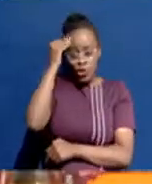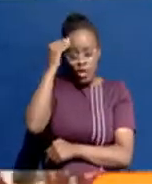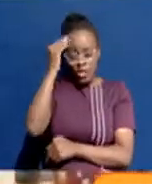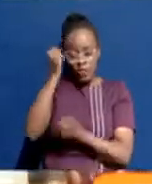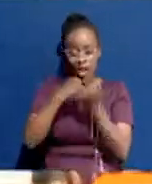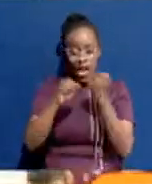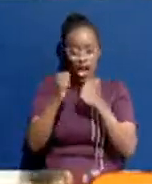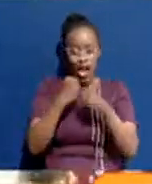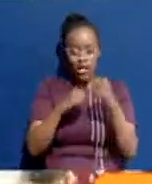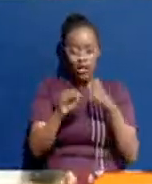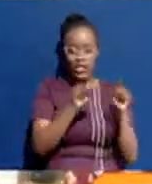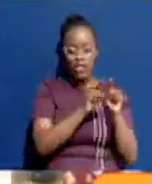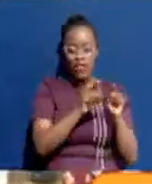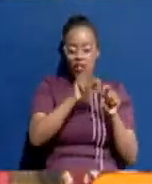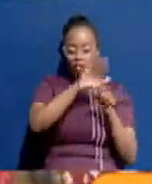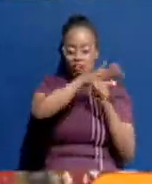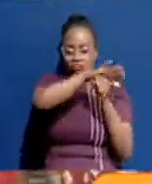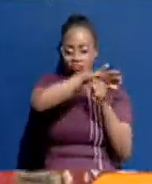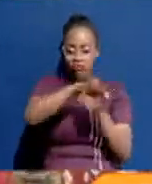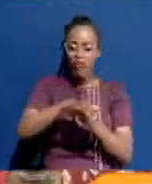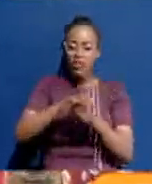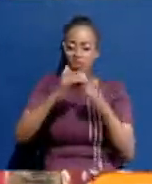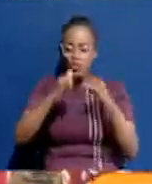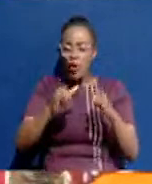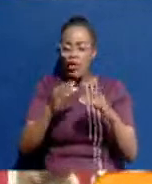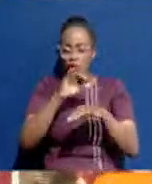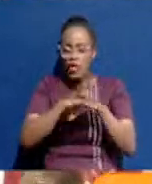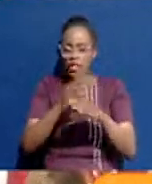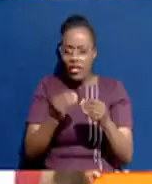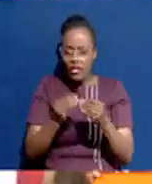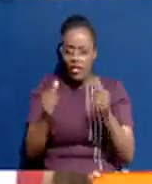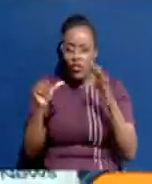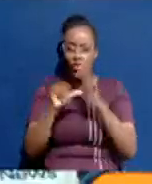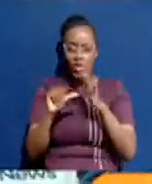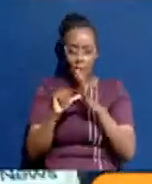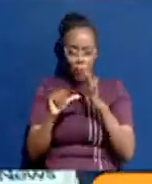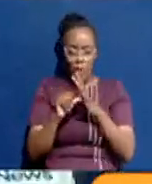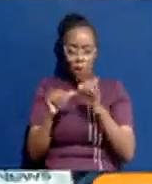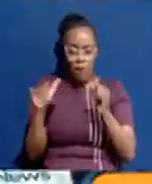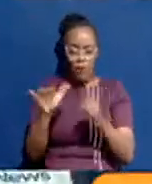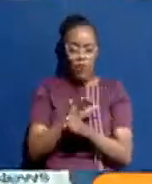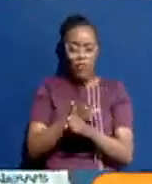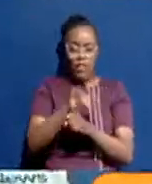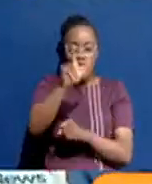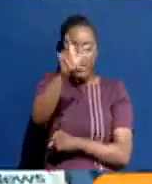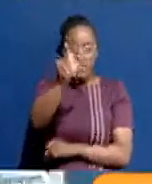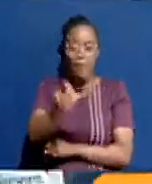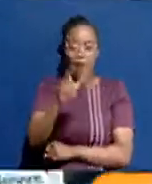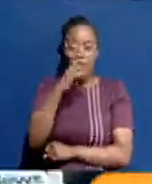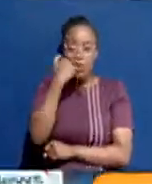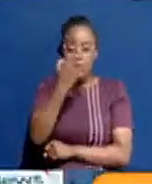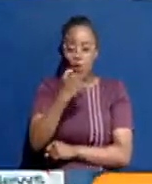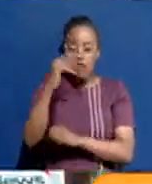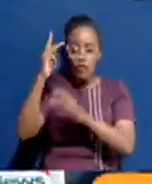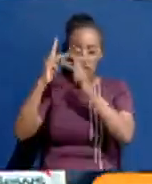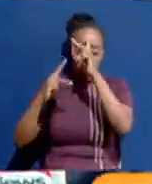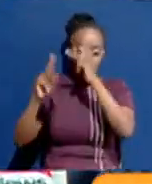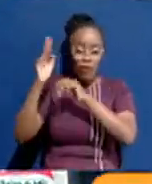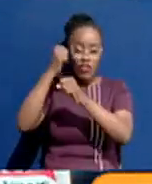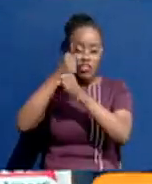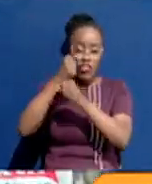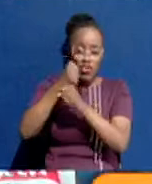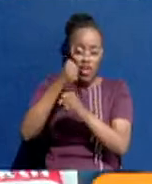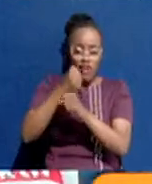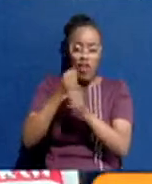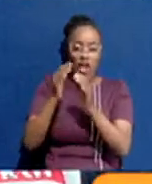action served to undermine efforts to find a lasting solution to the problem. This is somebody whose professional career